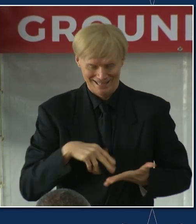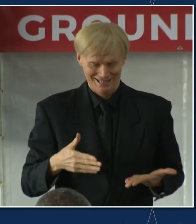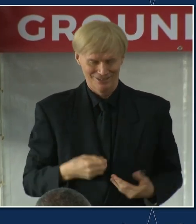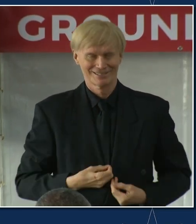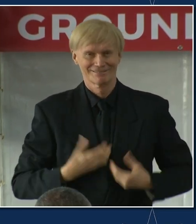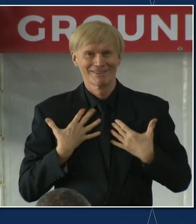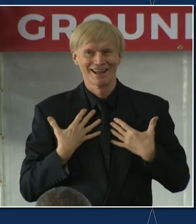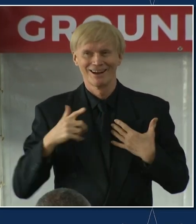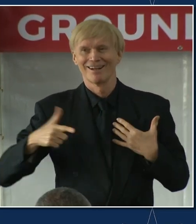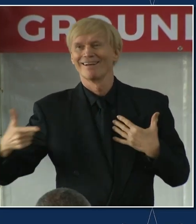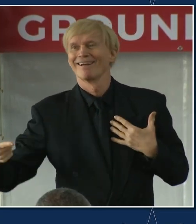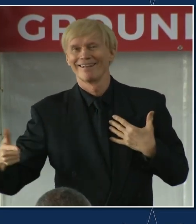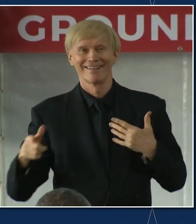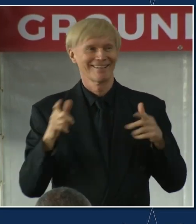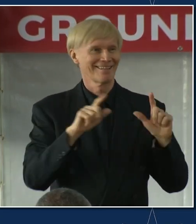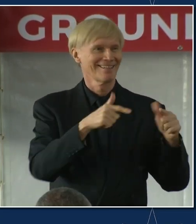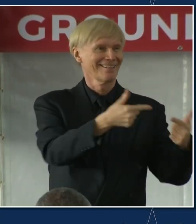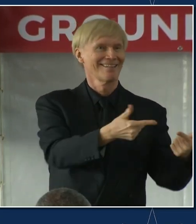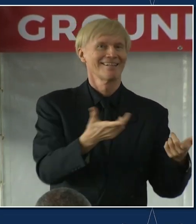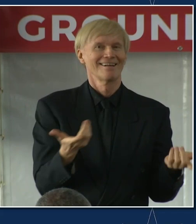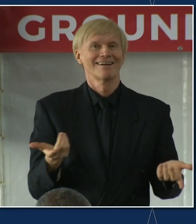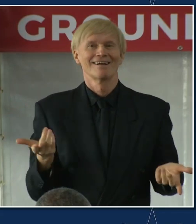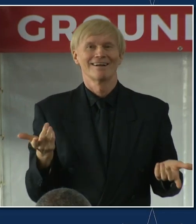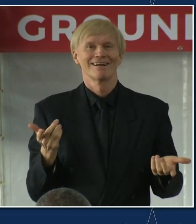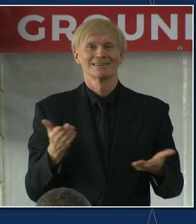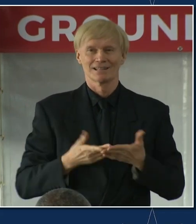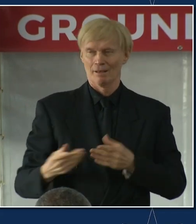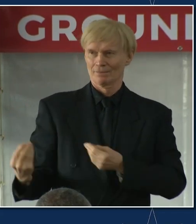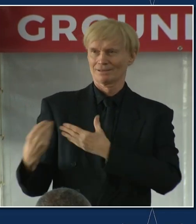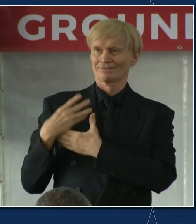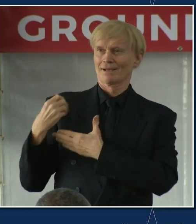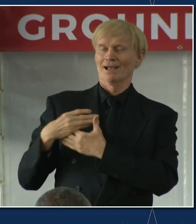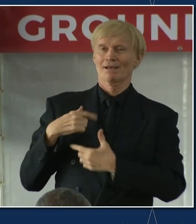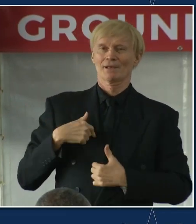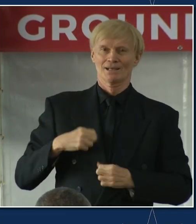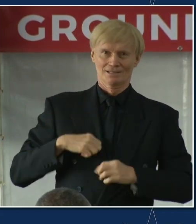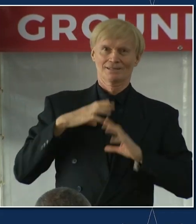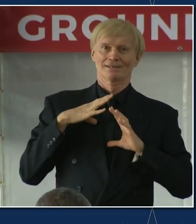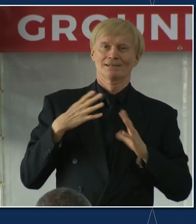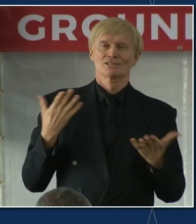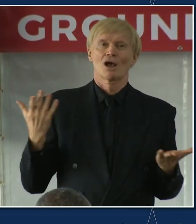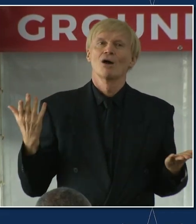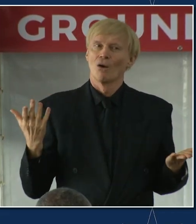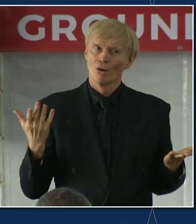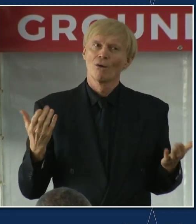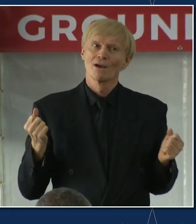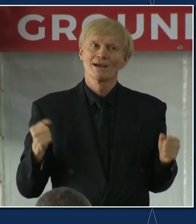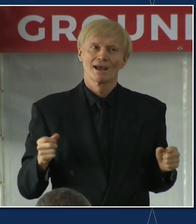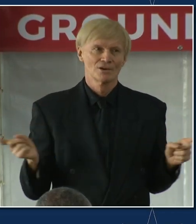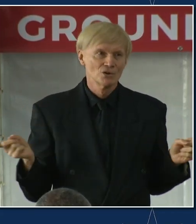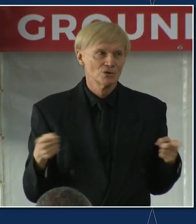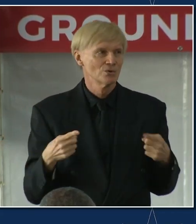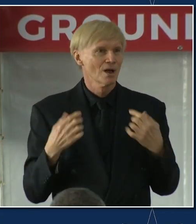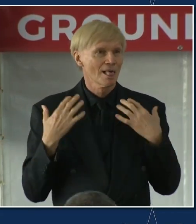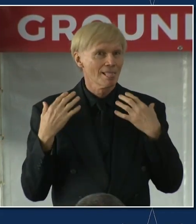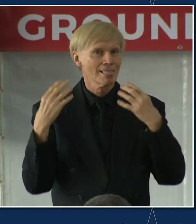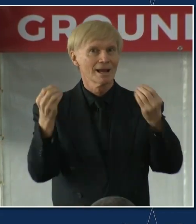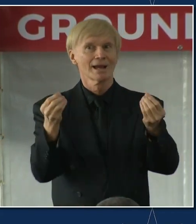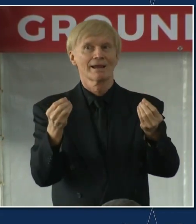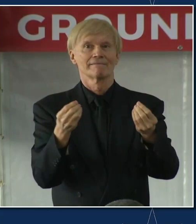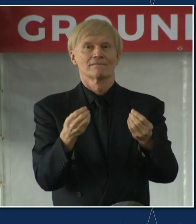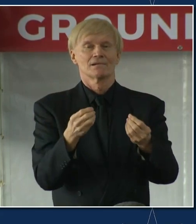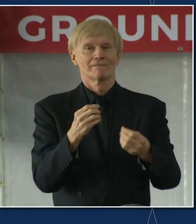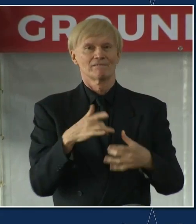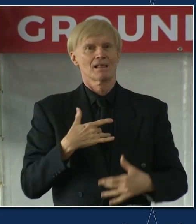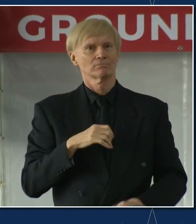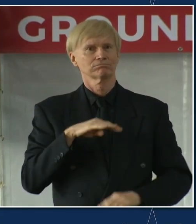inspiration to someone else, as others have inspired me. May we all leave here not only